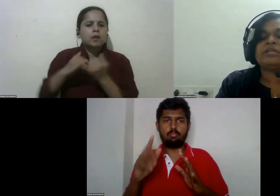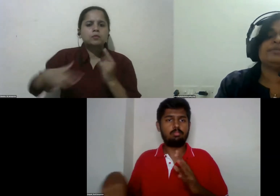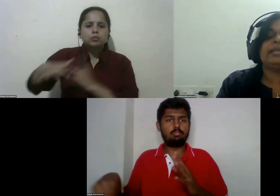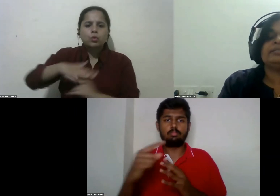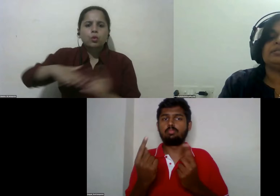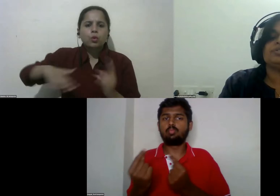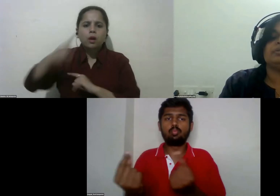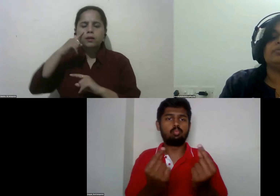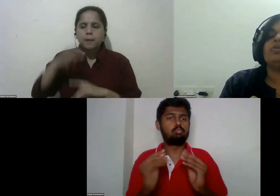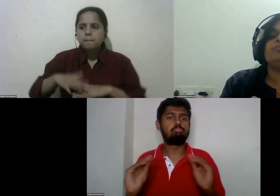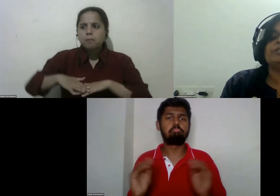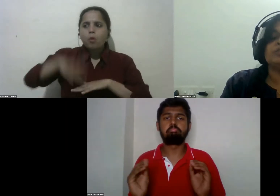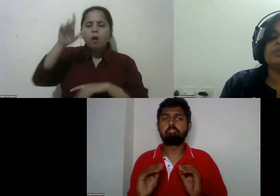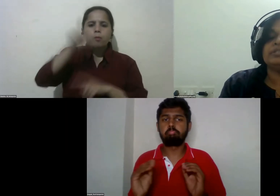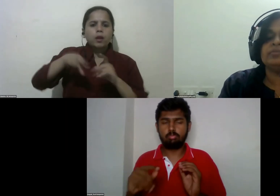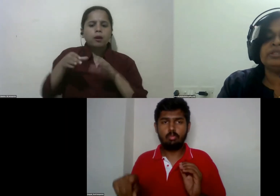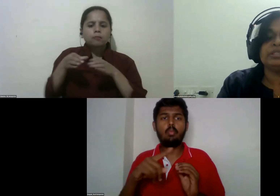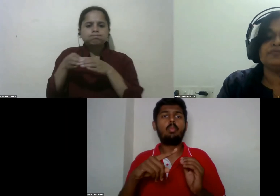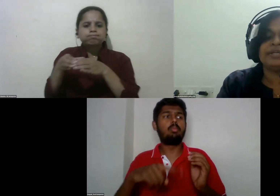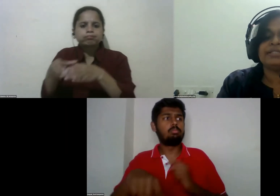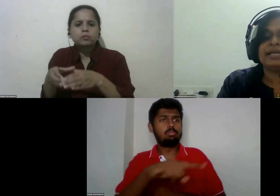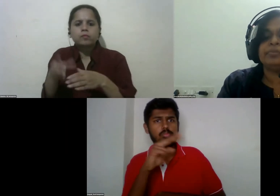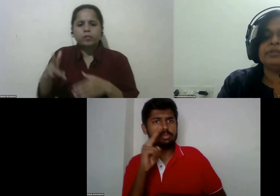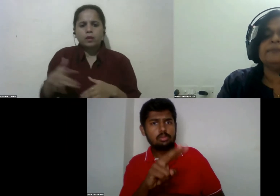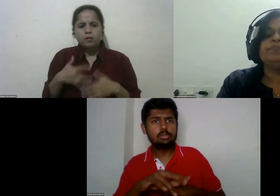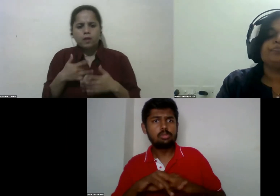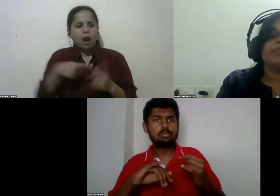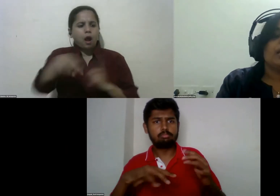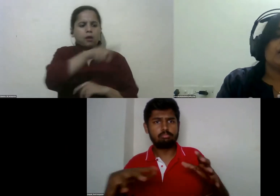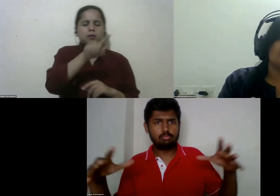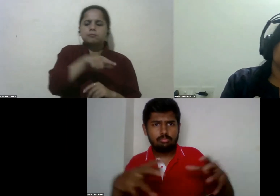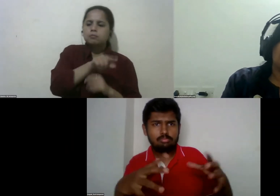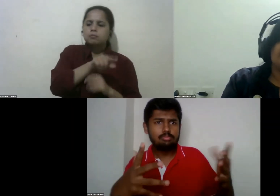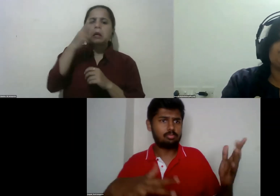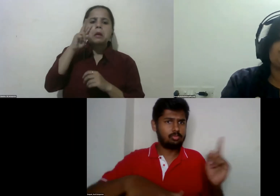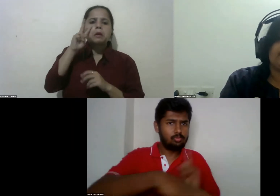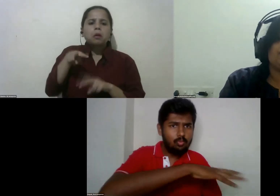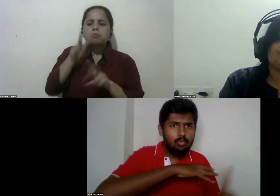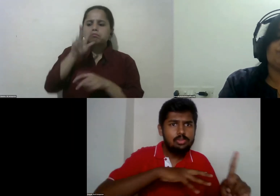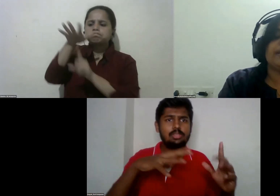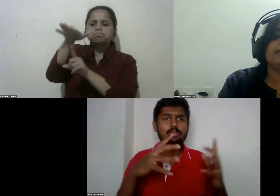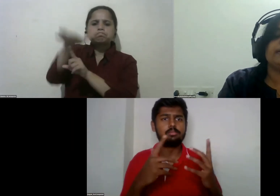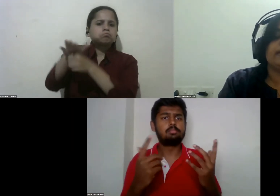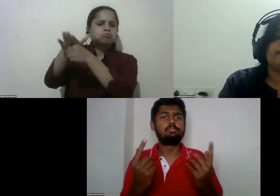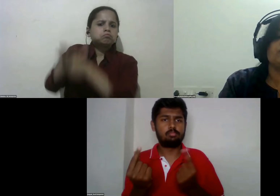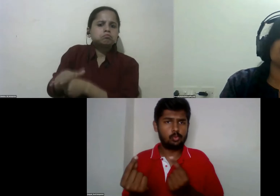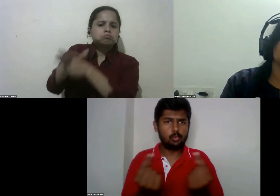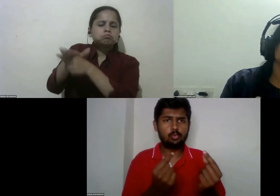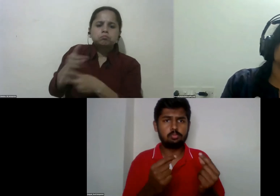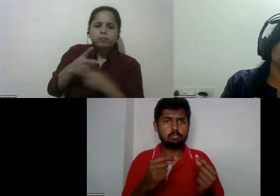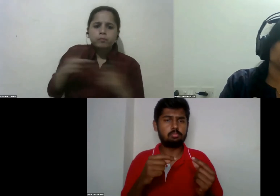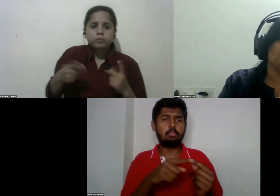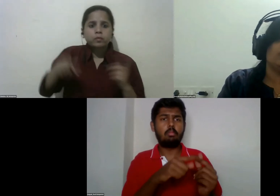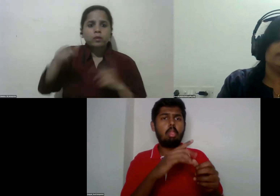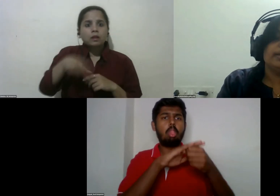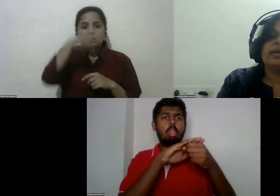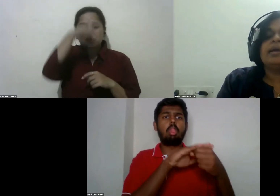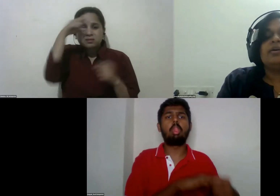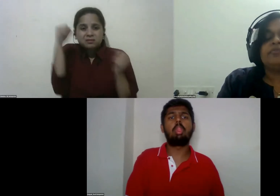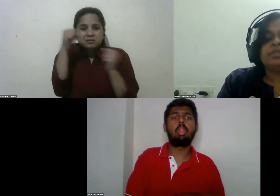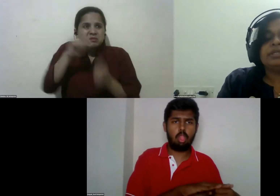exacerbate the marginalization of persons with disabilities, for example, climate change, humanitarian emergencies, and so